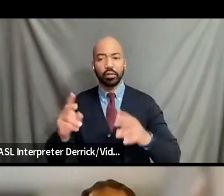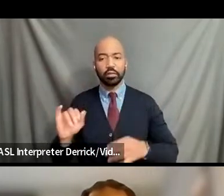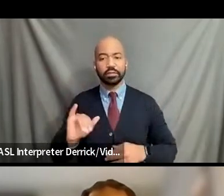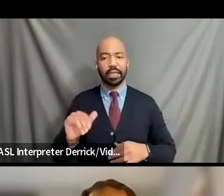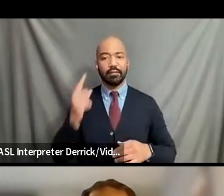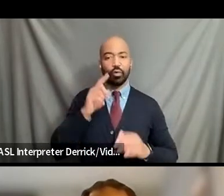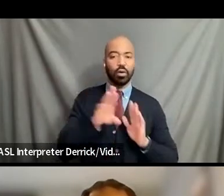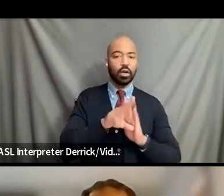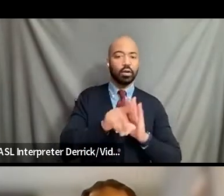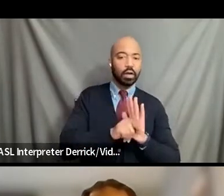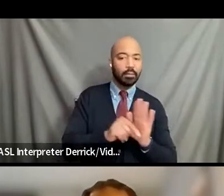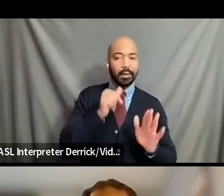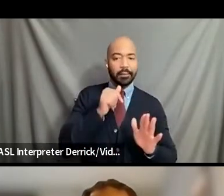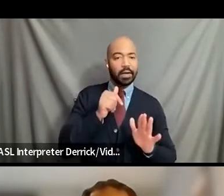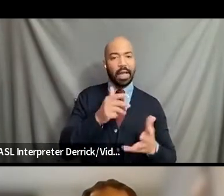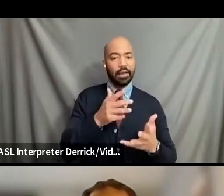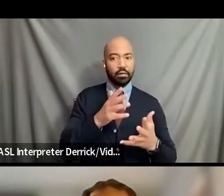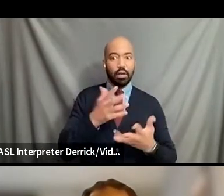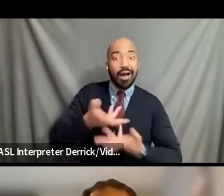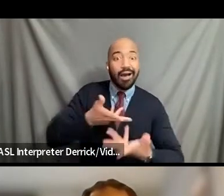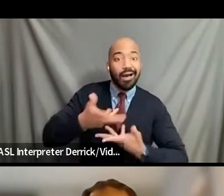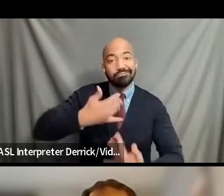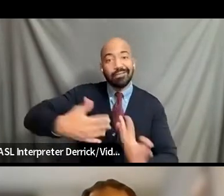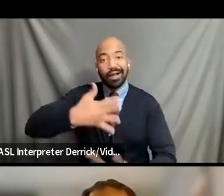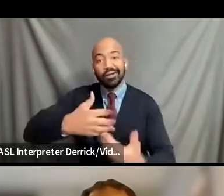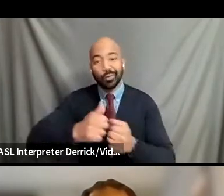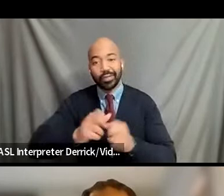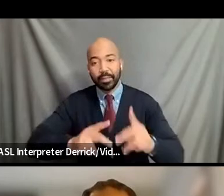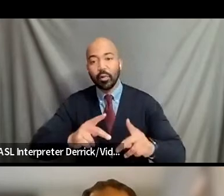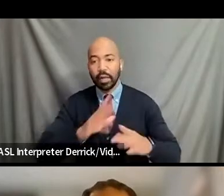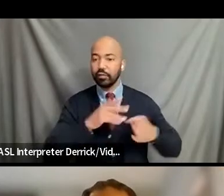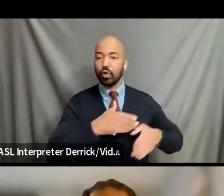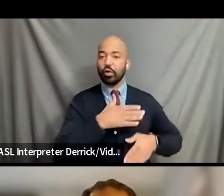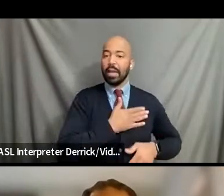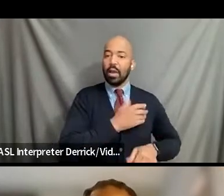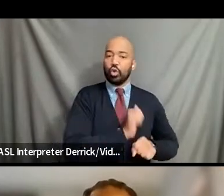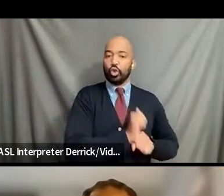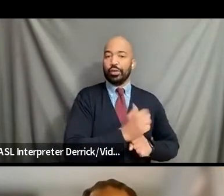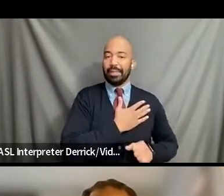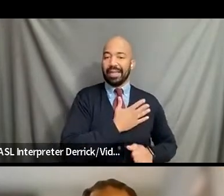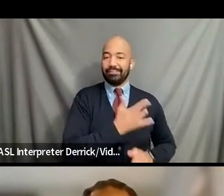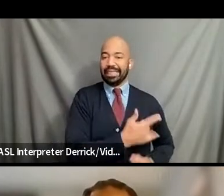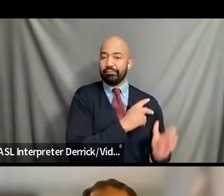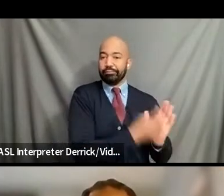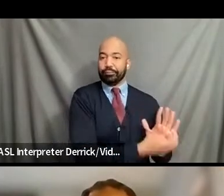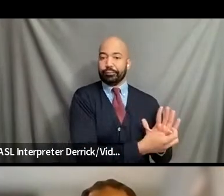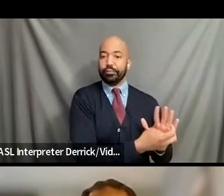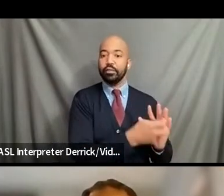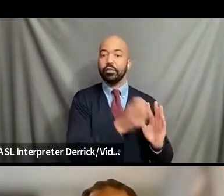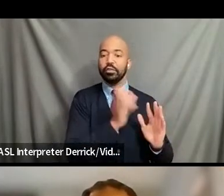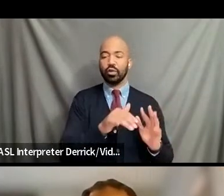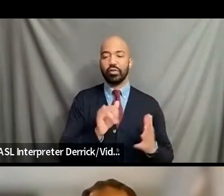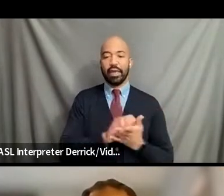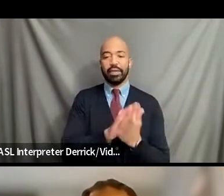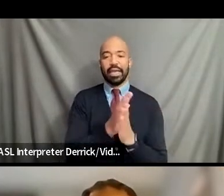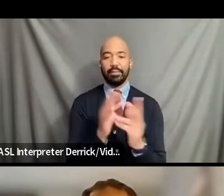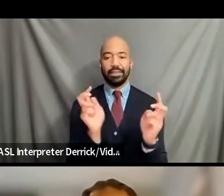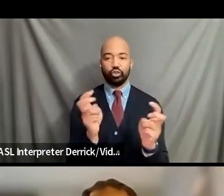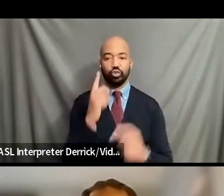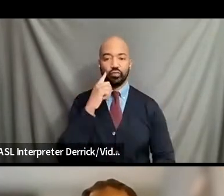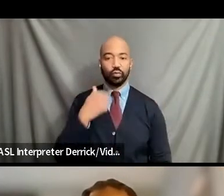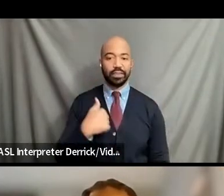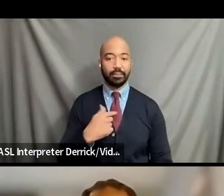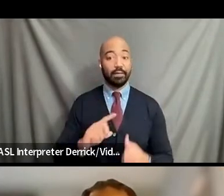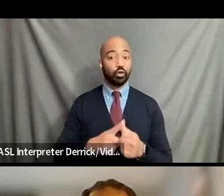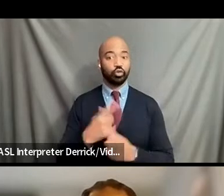I got going, get my work. When it was time to do your work, you do whatever afterwards. And so that was a big issue in my